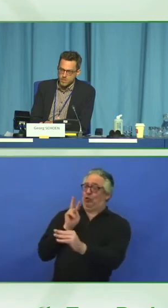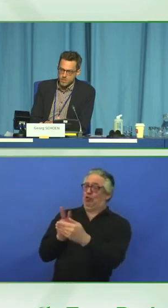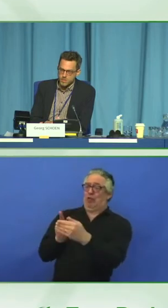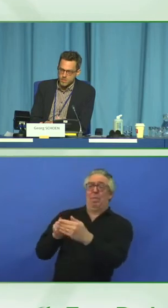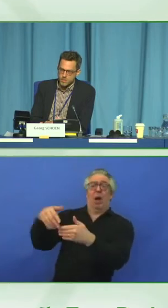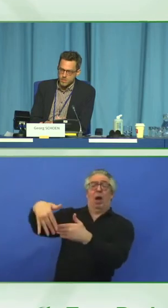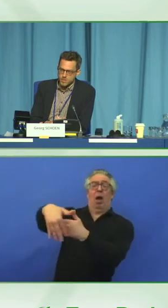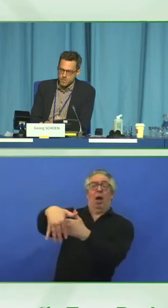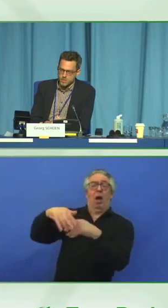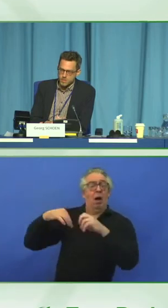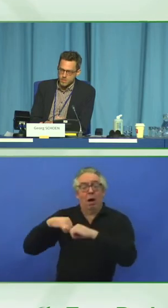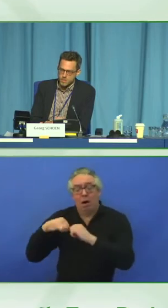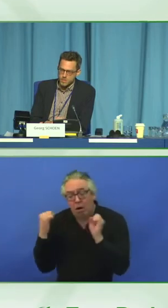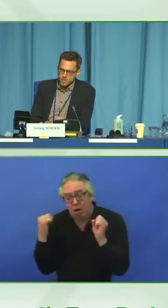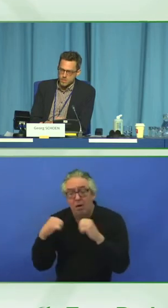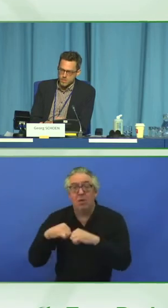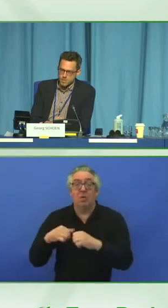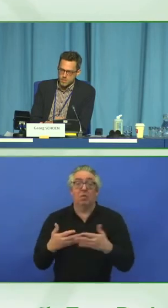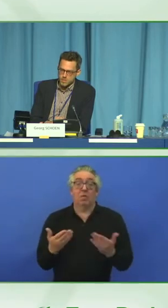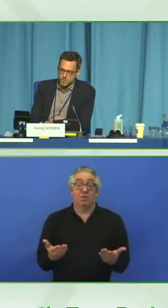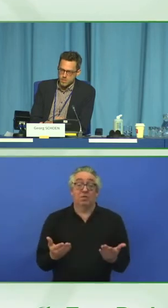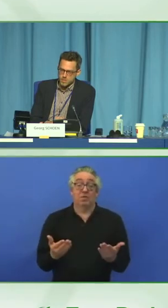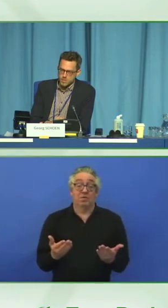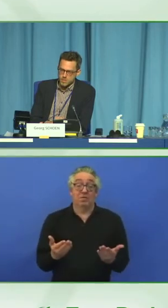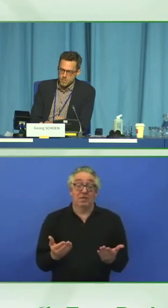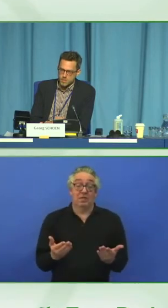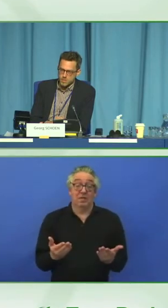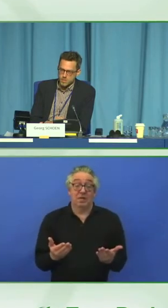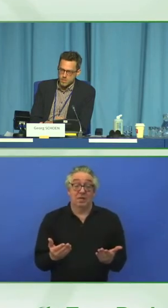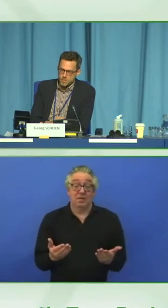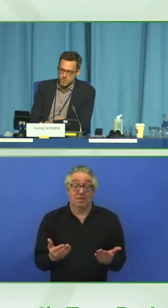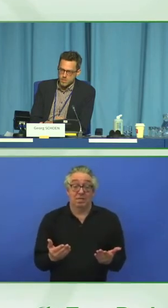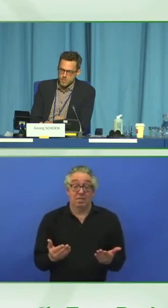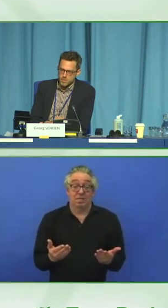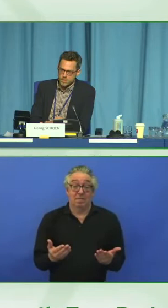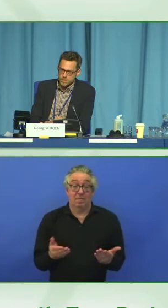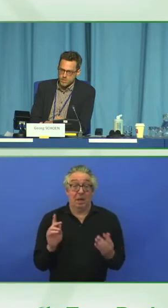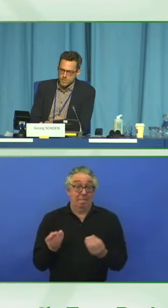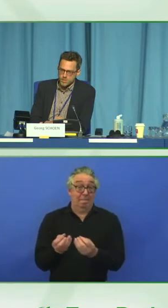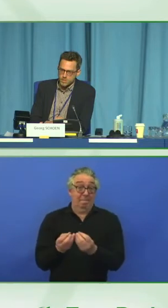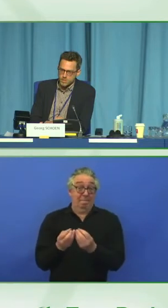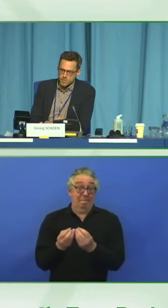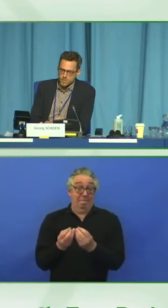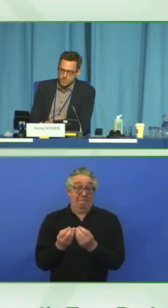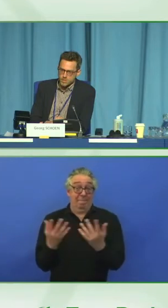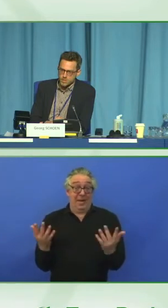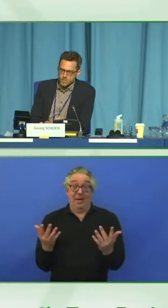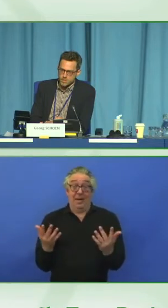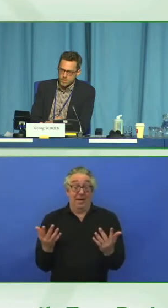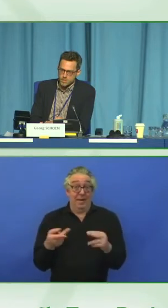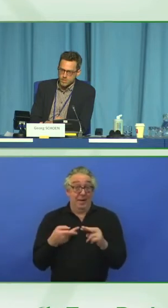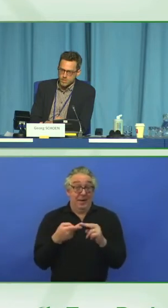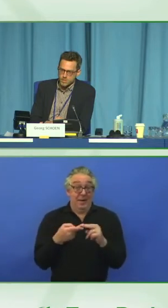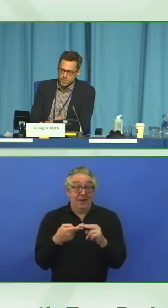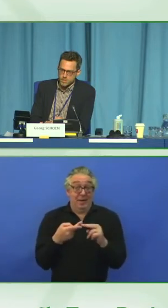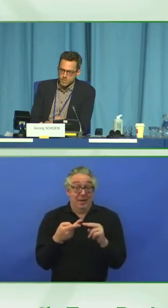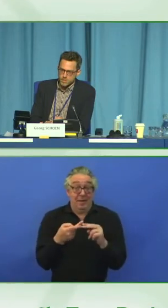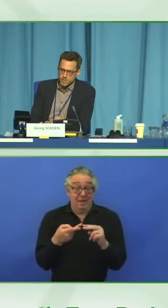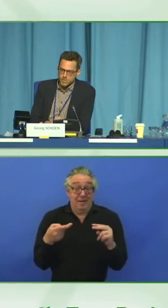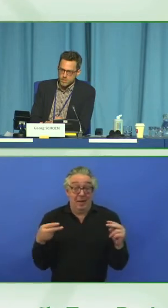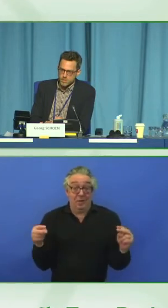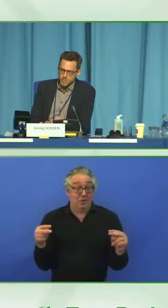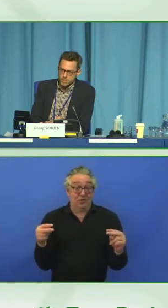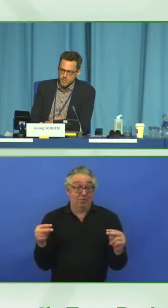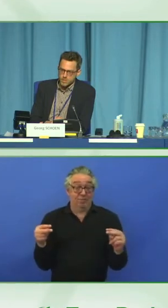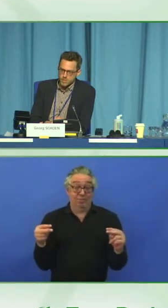put it, a lot of it does not actually talk about disability or talk about a very specific user group. And only recently we've, you know,